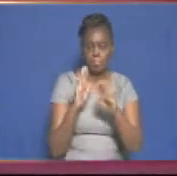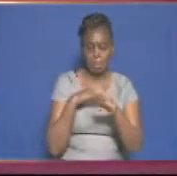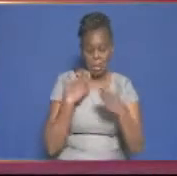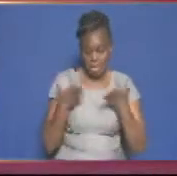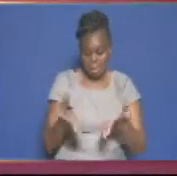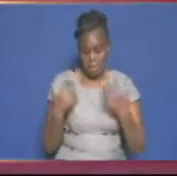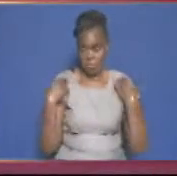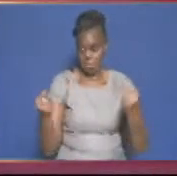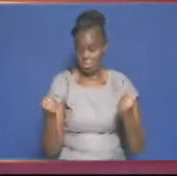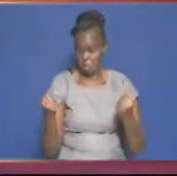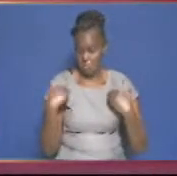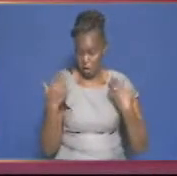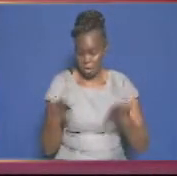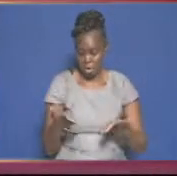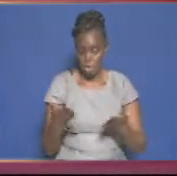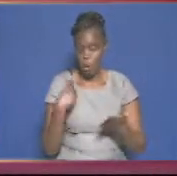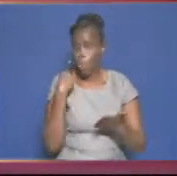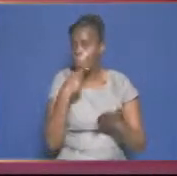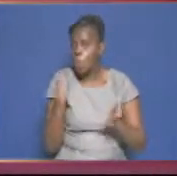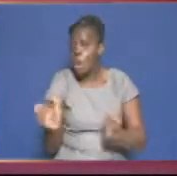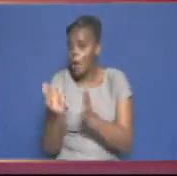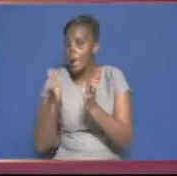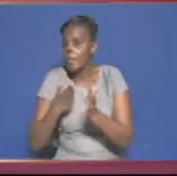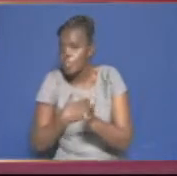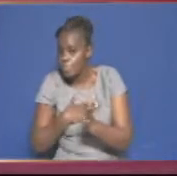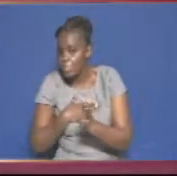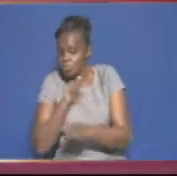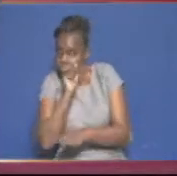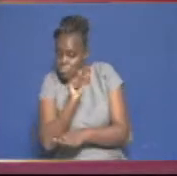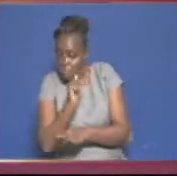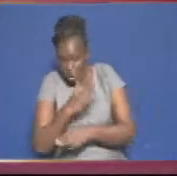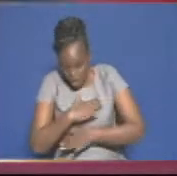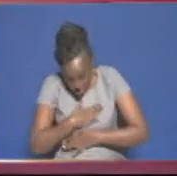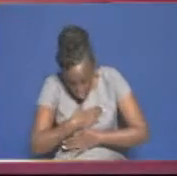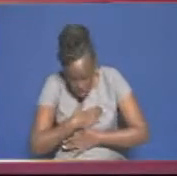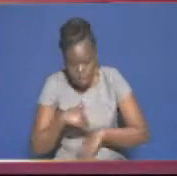Mr. Speaker. I was encouraged by Midiwo. And he also told